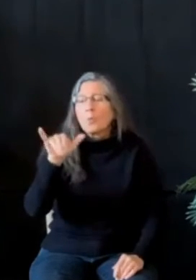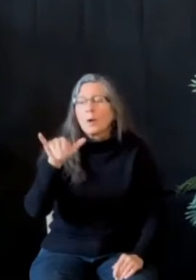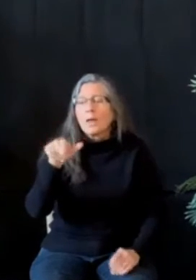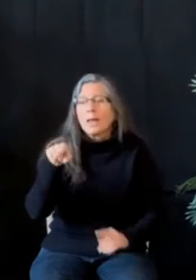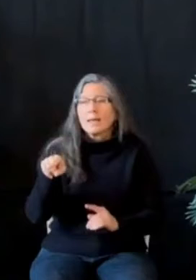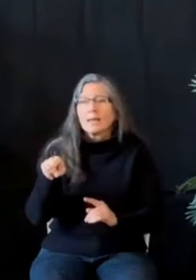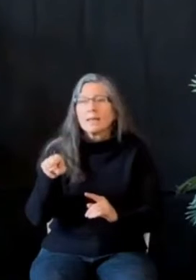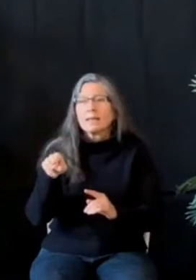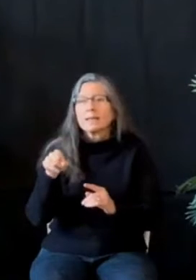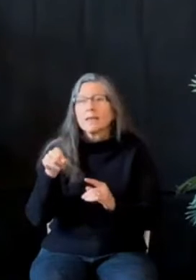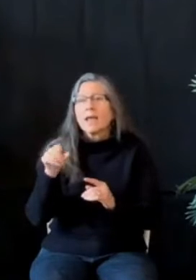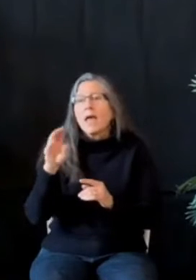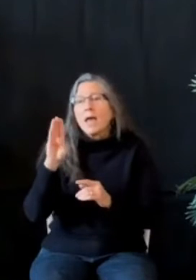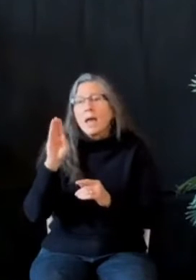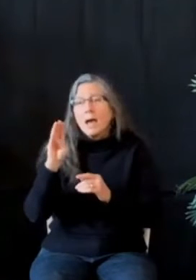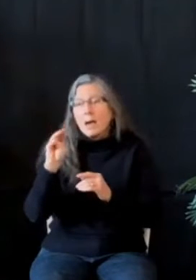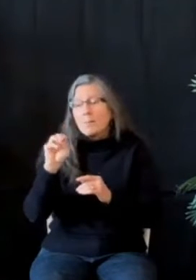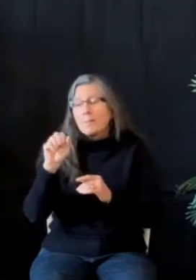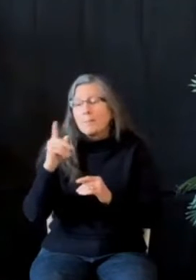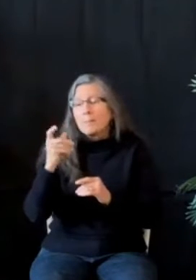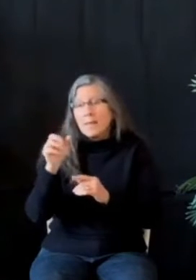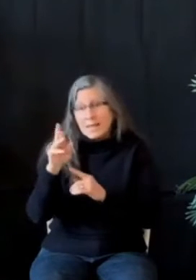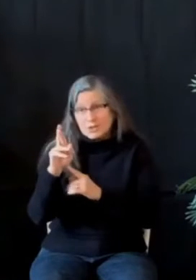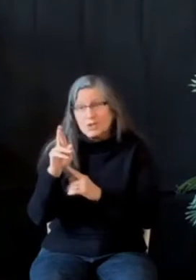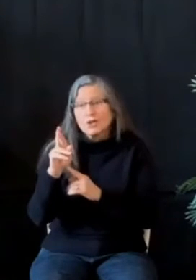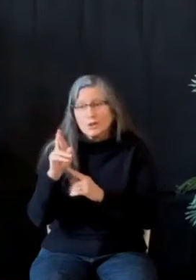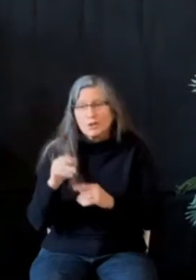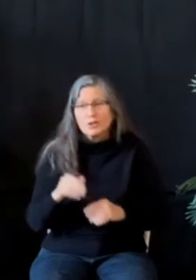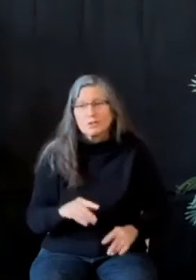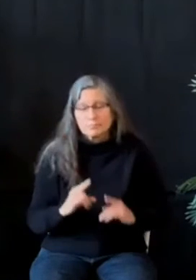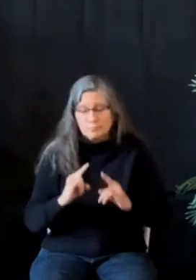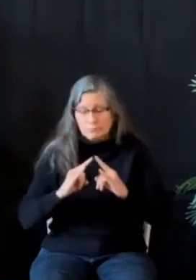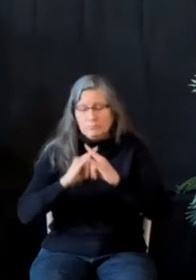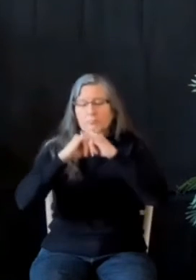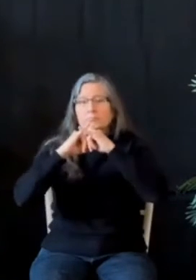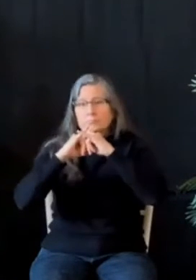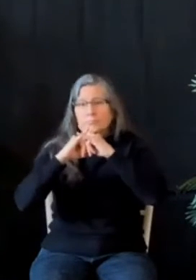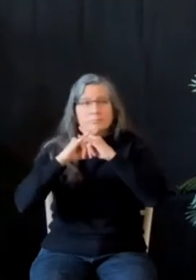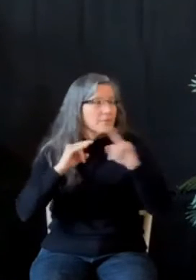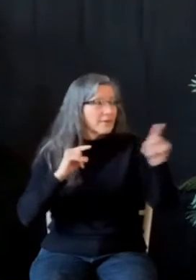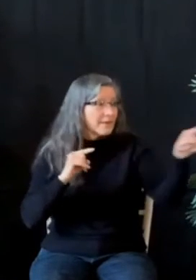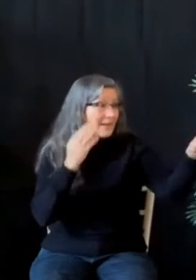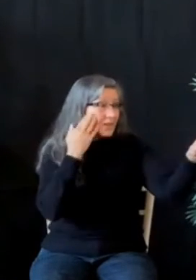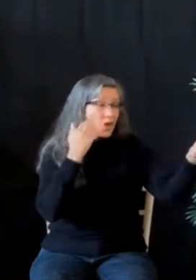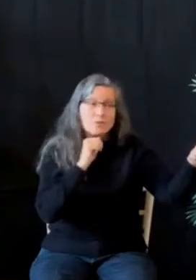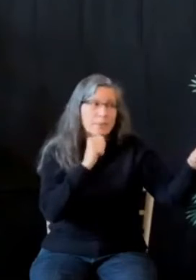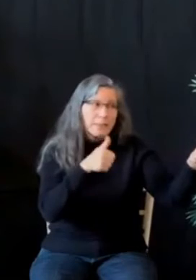song? A little bit. Mike knows it, but we're not going to let him sing it.